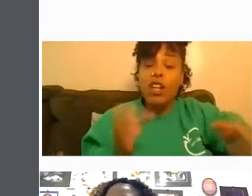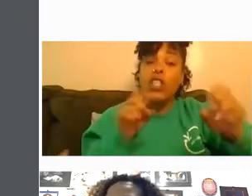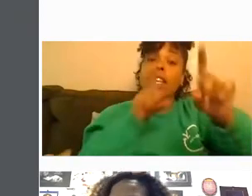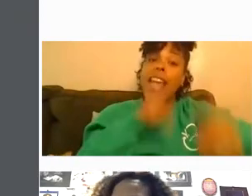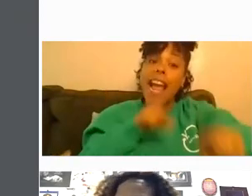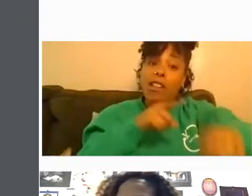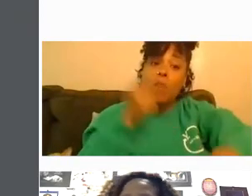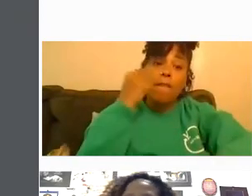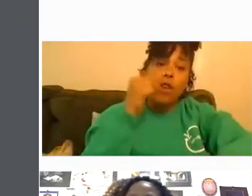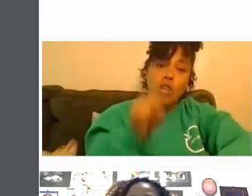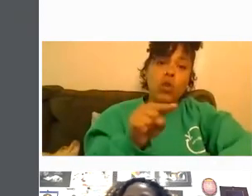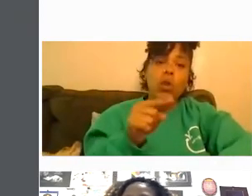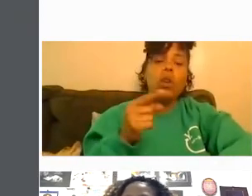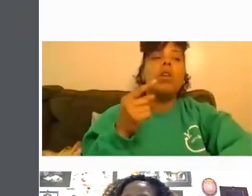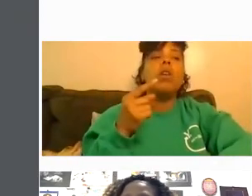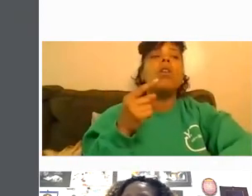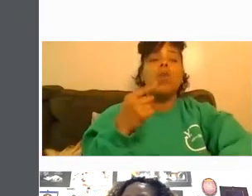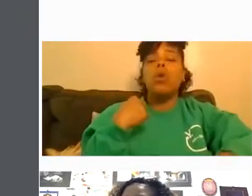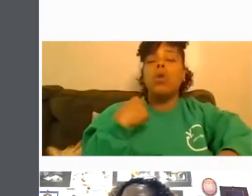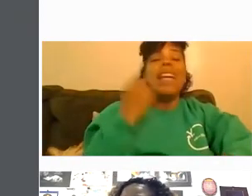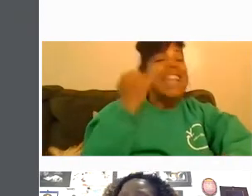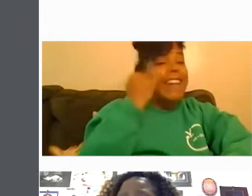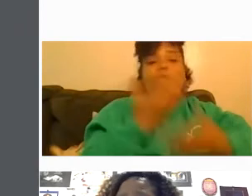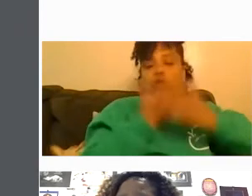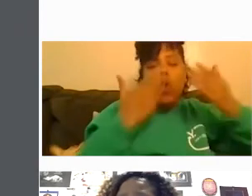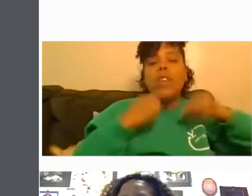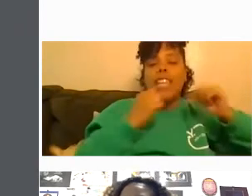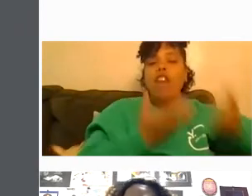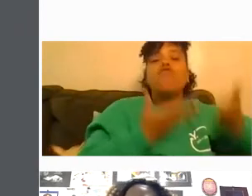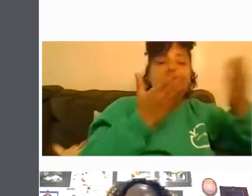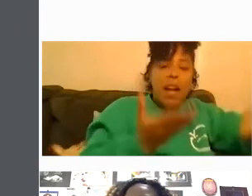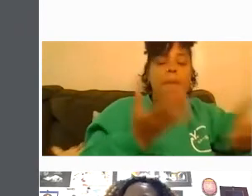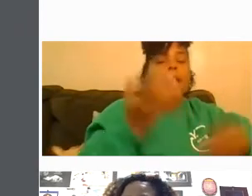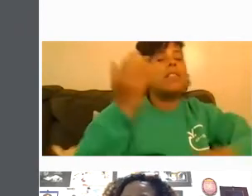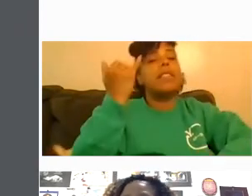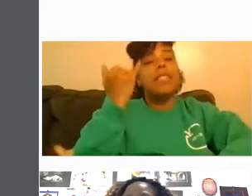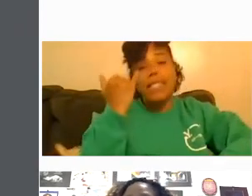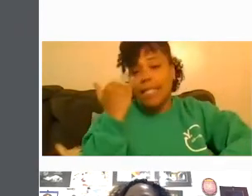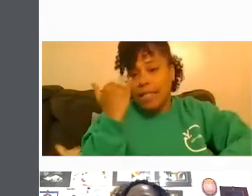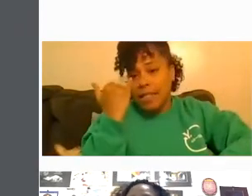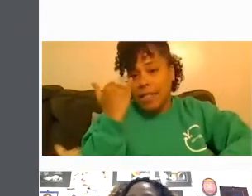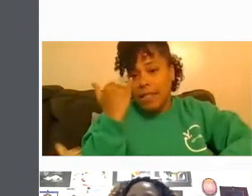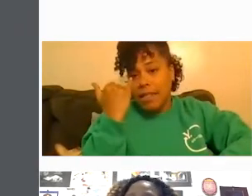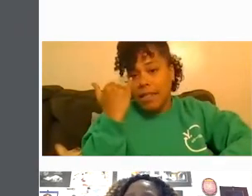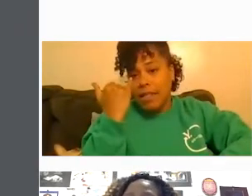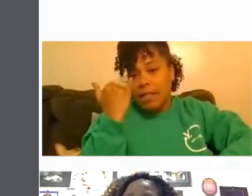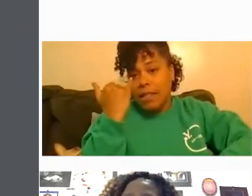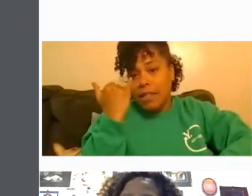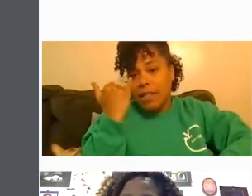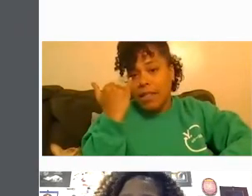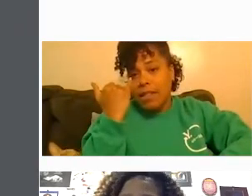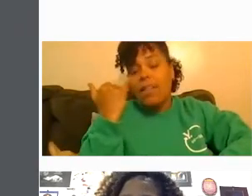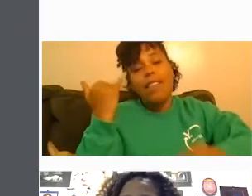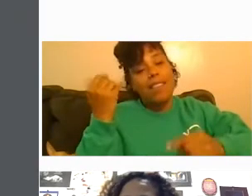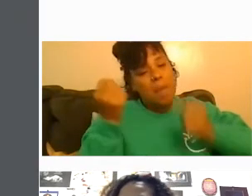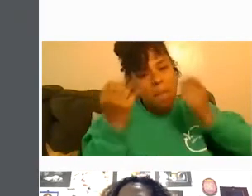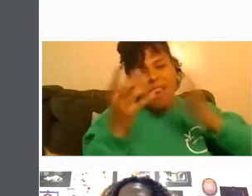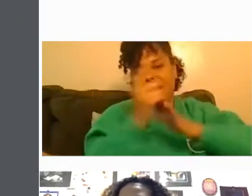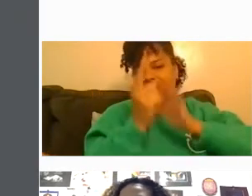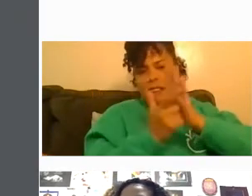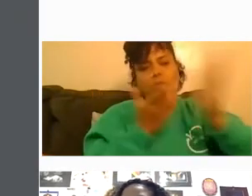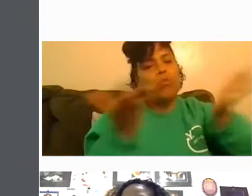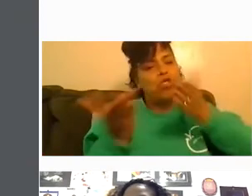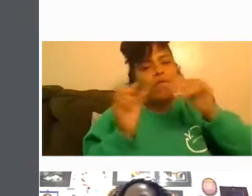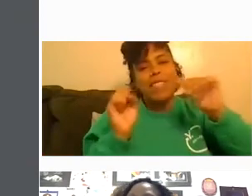you, we can recommend. But if you already have one, or there's a lot of free legal services in New York, they would give you the